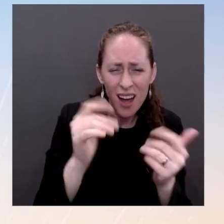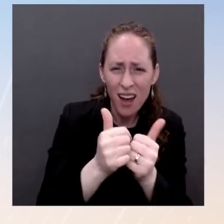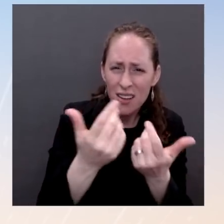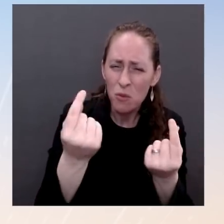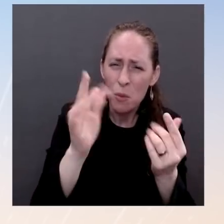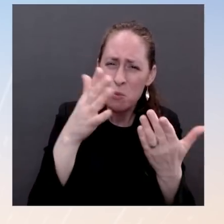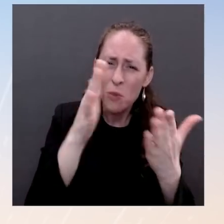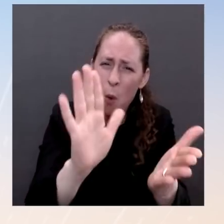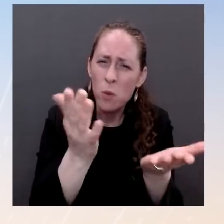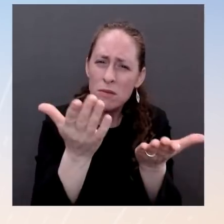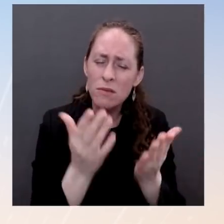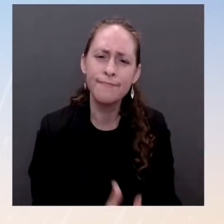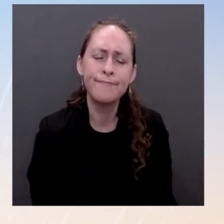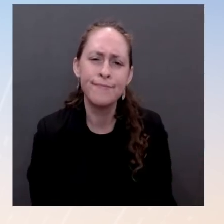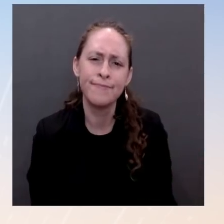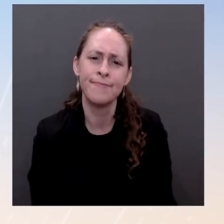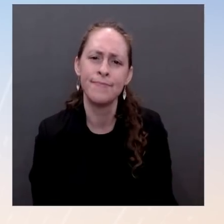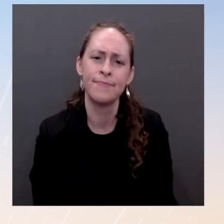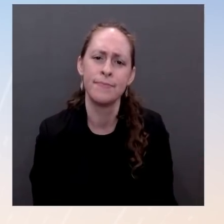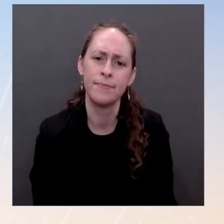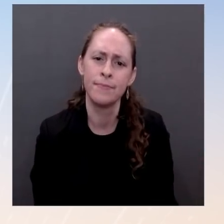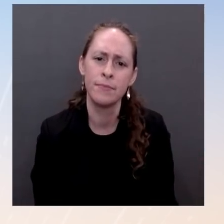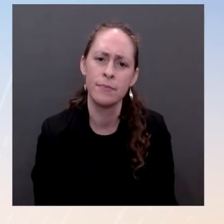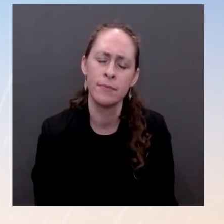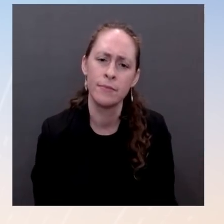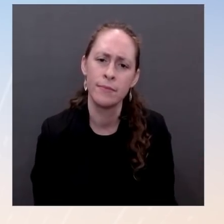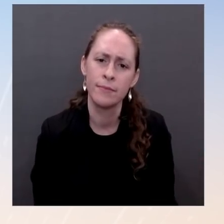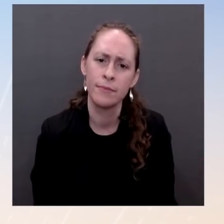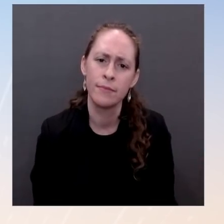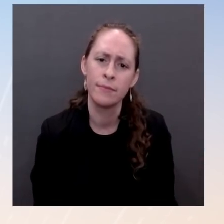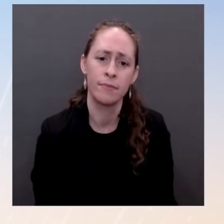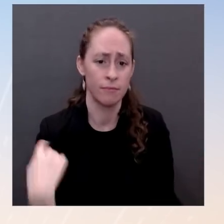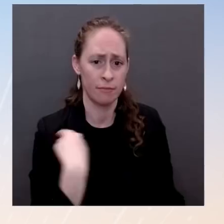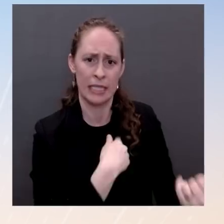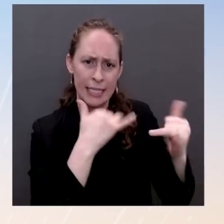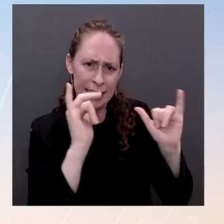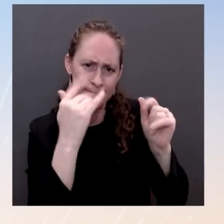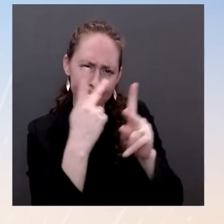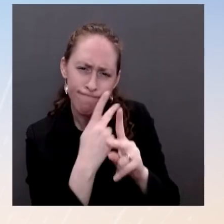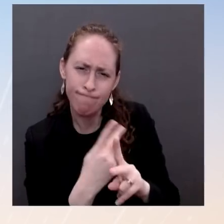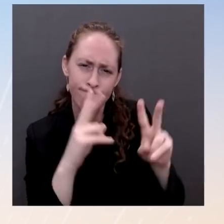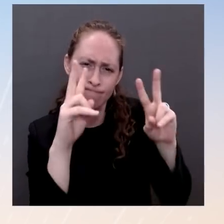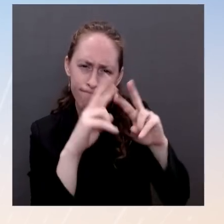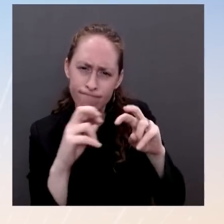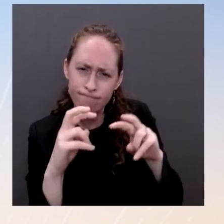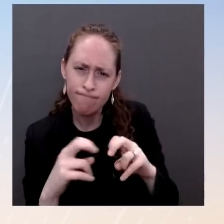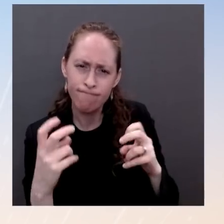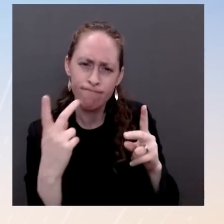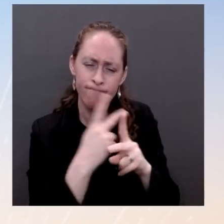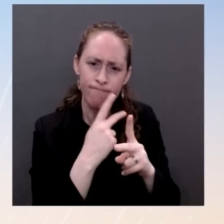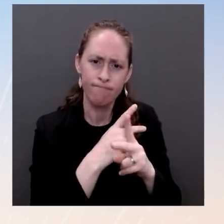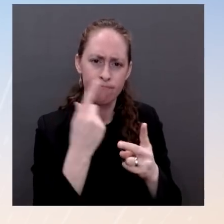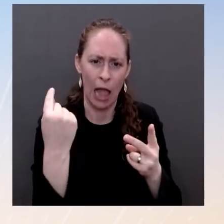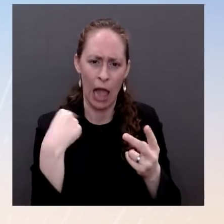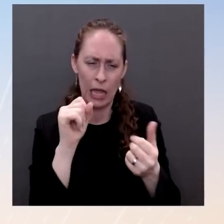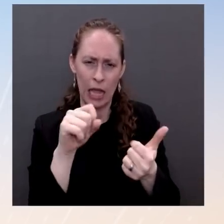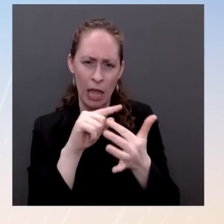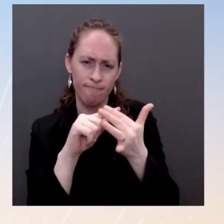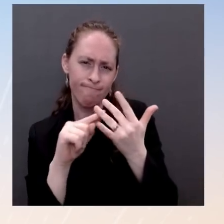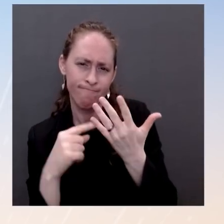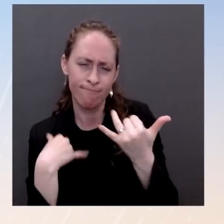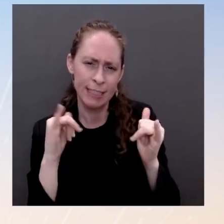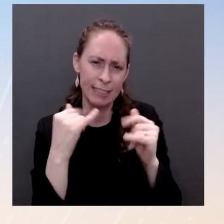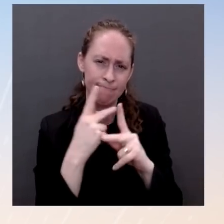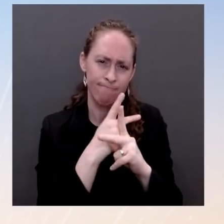cyber attack happens, that is certainly a process that happens behind the scenes and that our intelligence community and our national security community undertakes, as it would